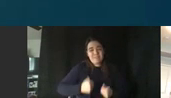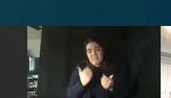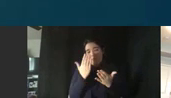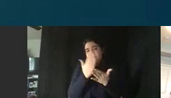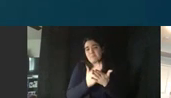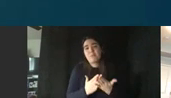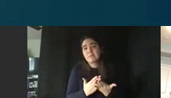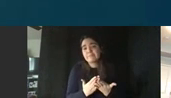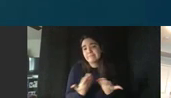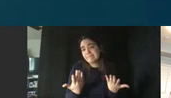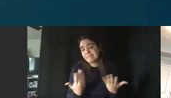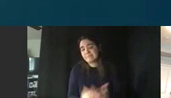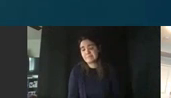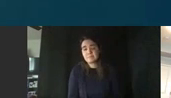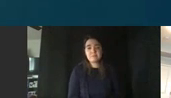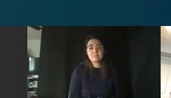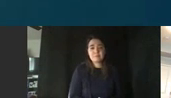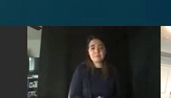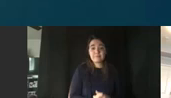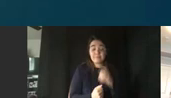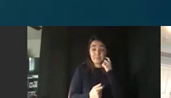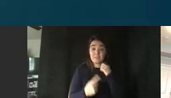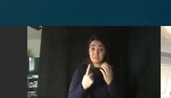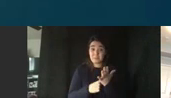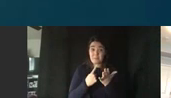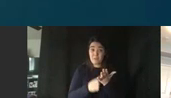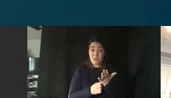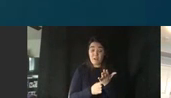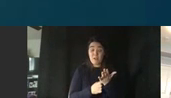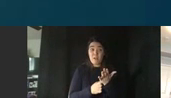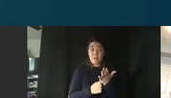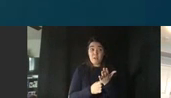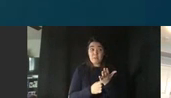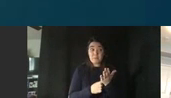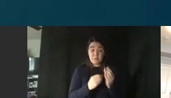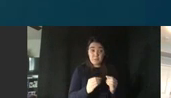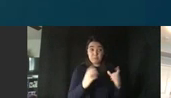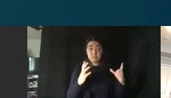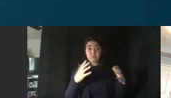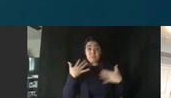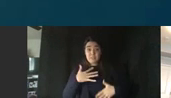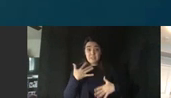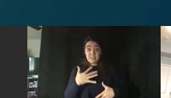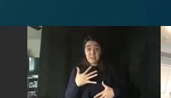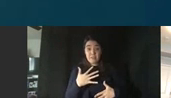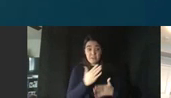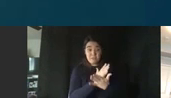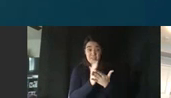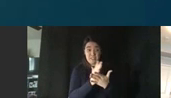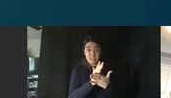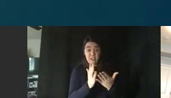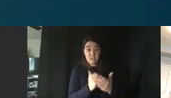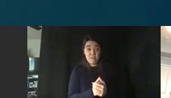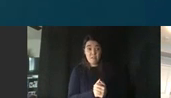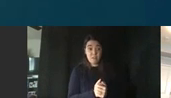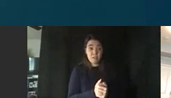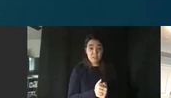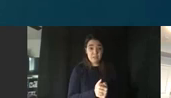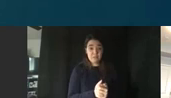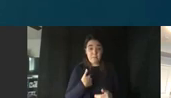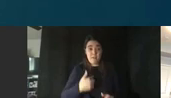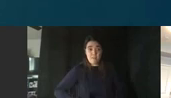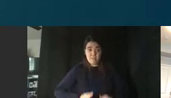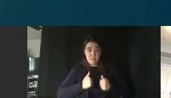And sometimes it's on a bigger scale than we'd like and a scarier scale than we'd like. I mean, my life has been